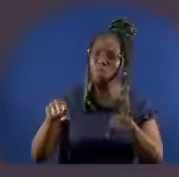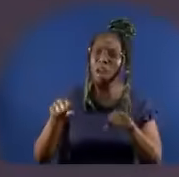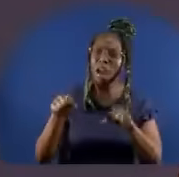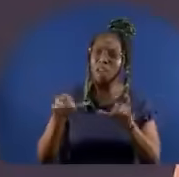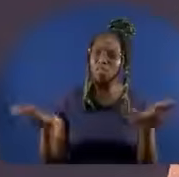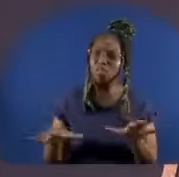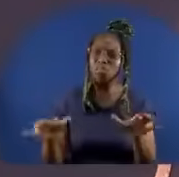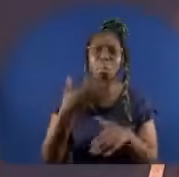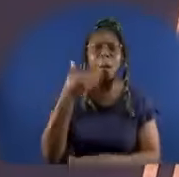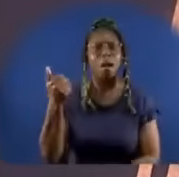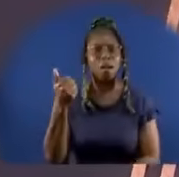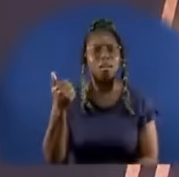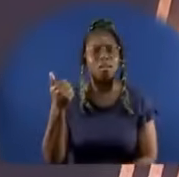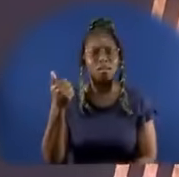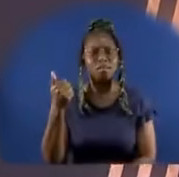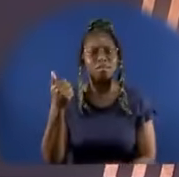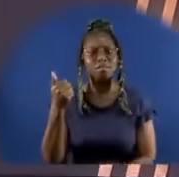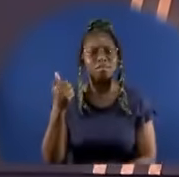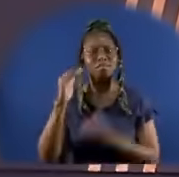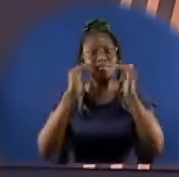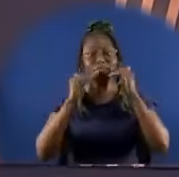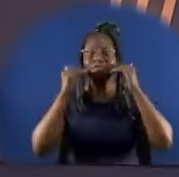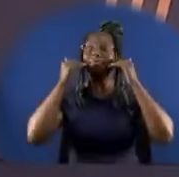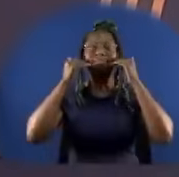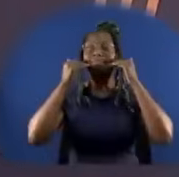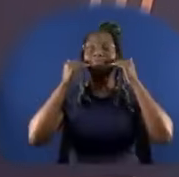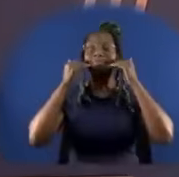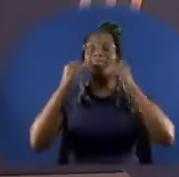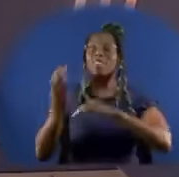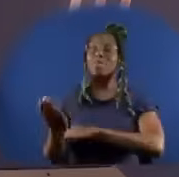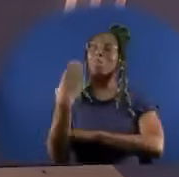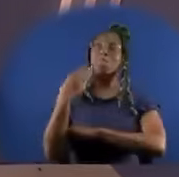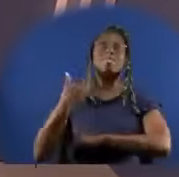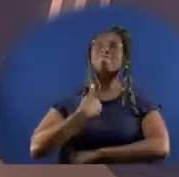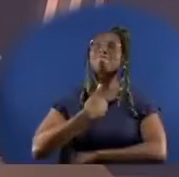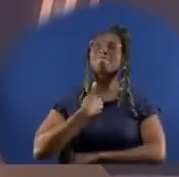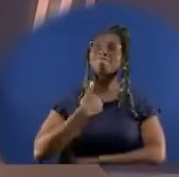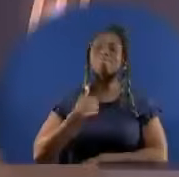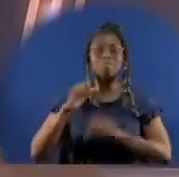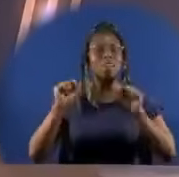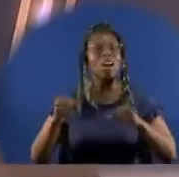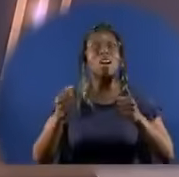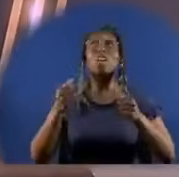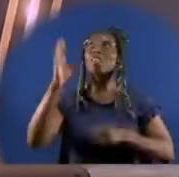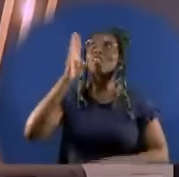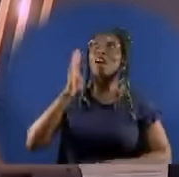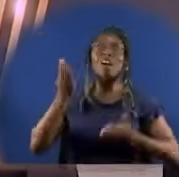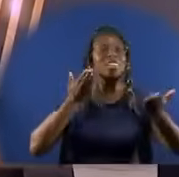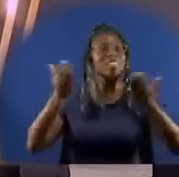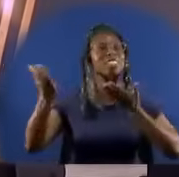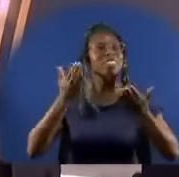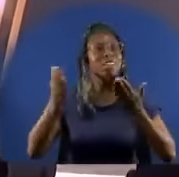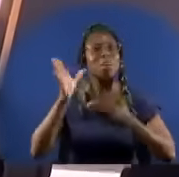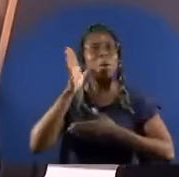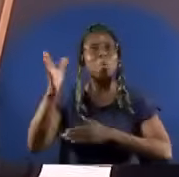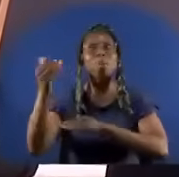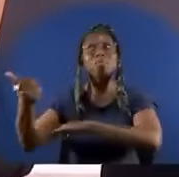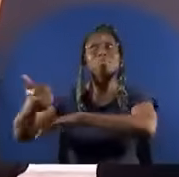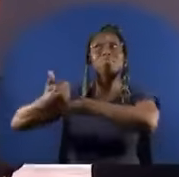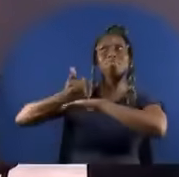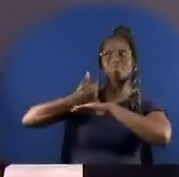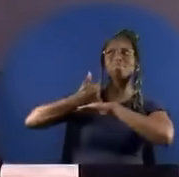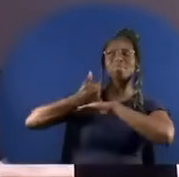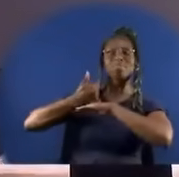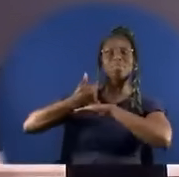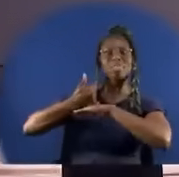that. Tell yourself to put that smile on your face and believe that the God you serve is going to bring you through. Is there